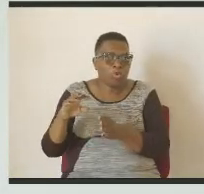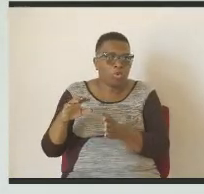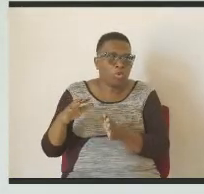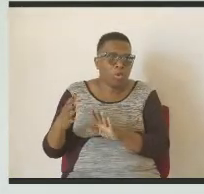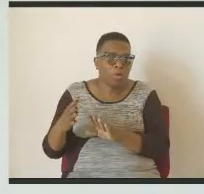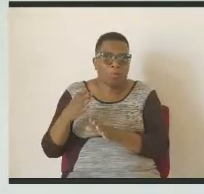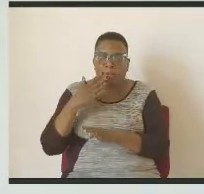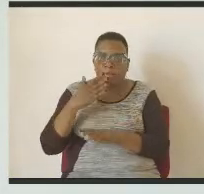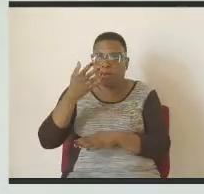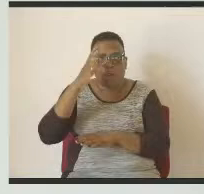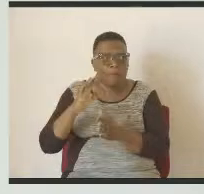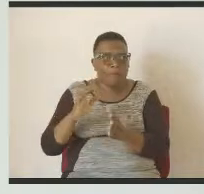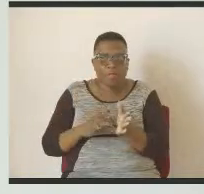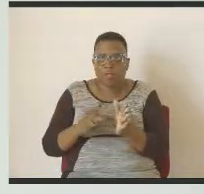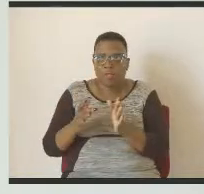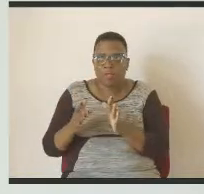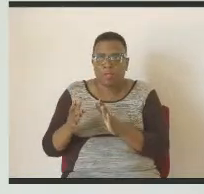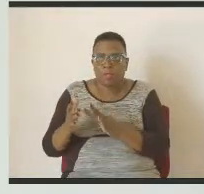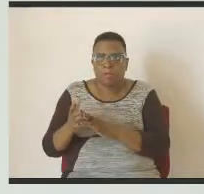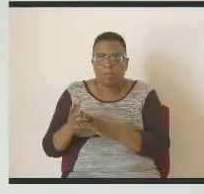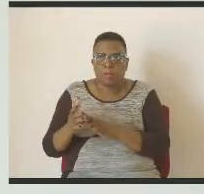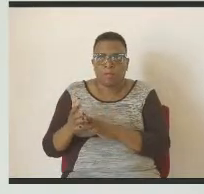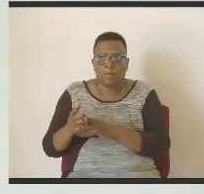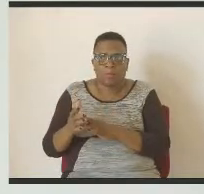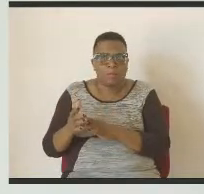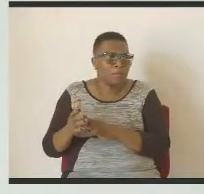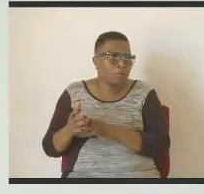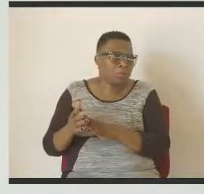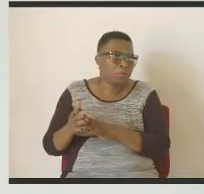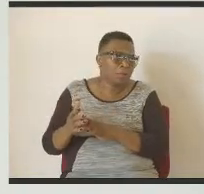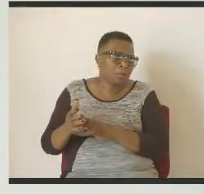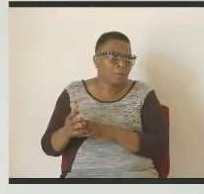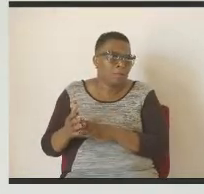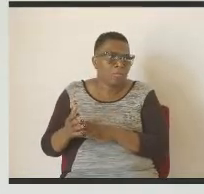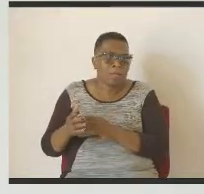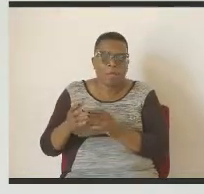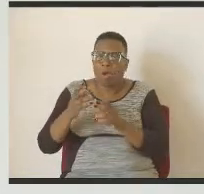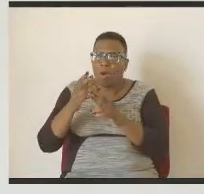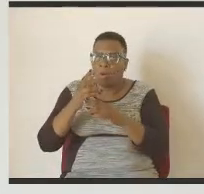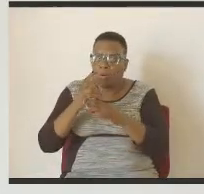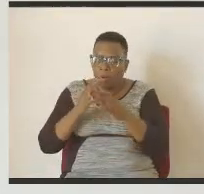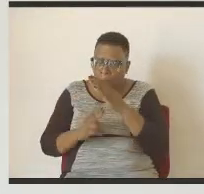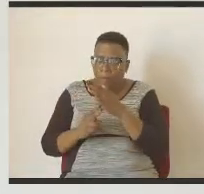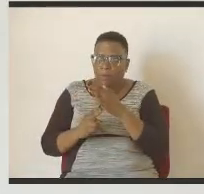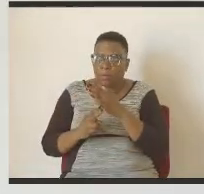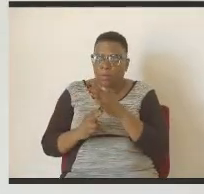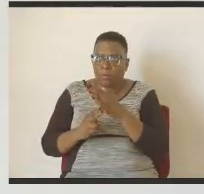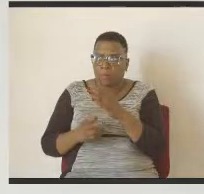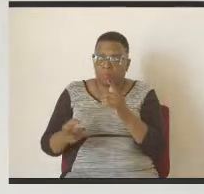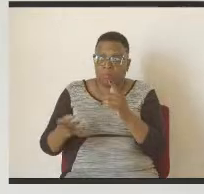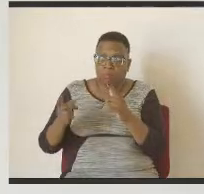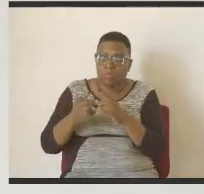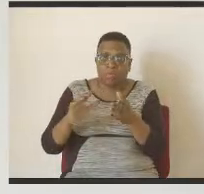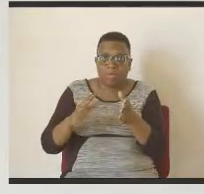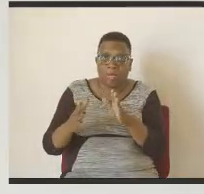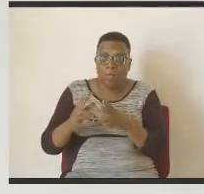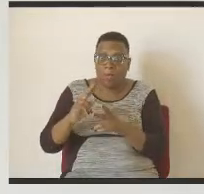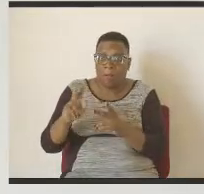and his humility even to death. The perfect sacrifice for my sin.